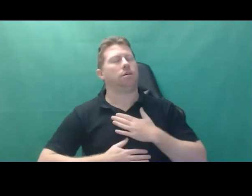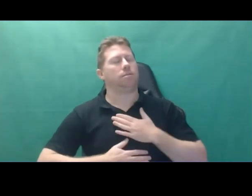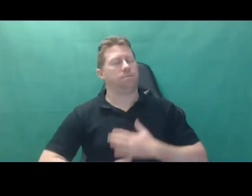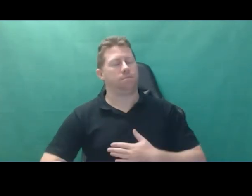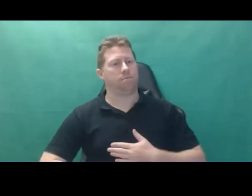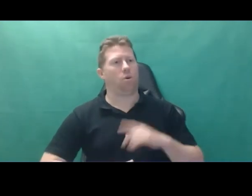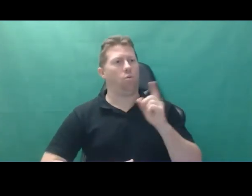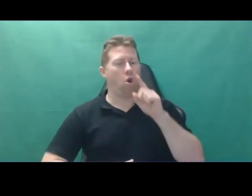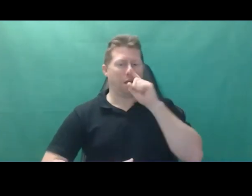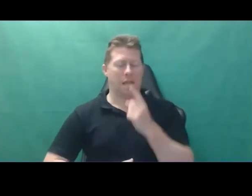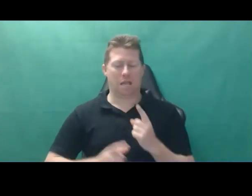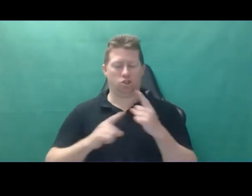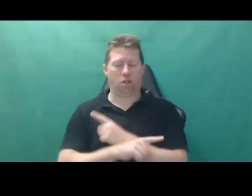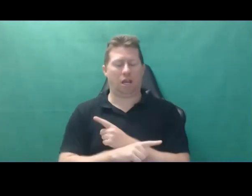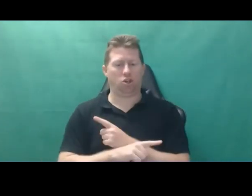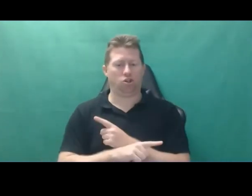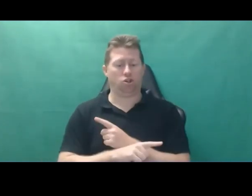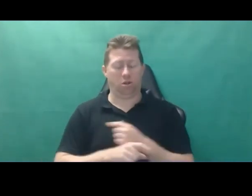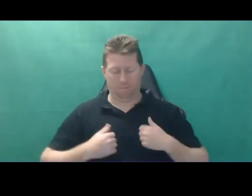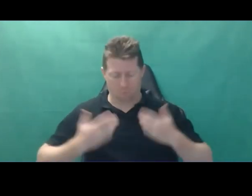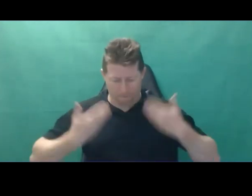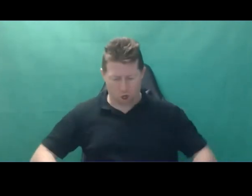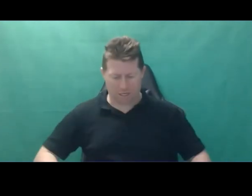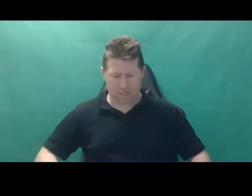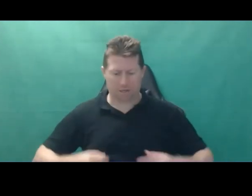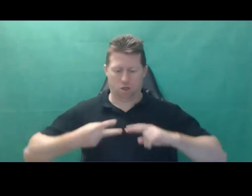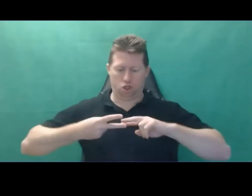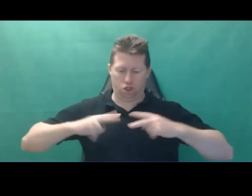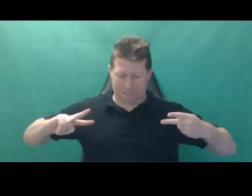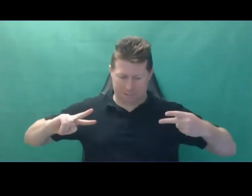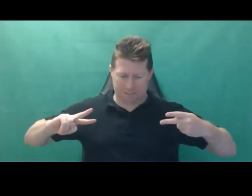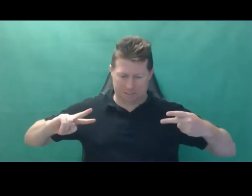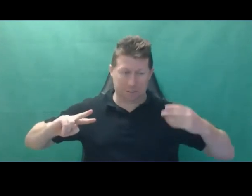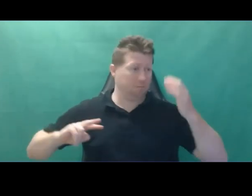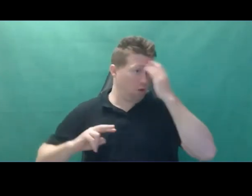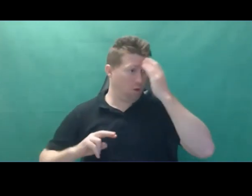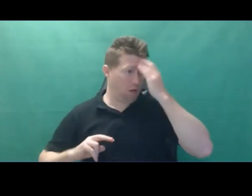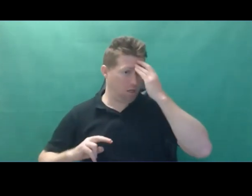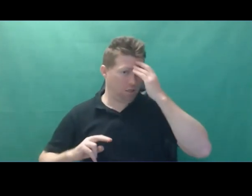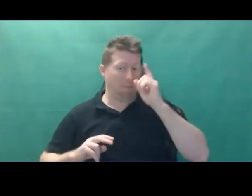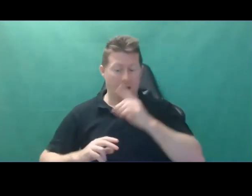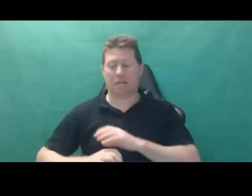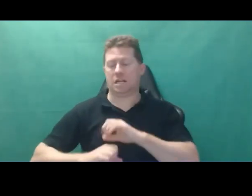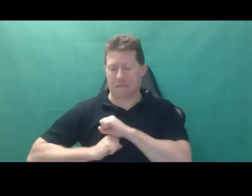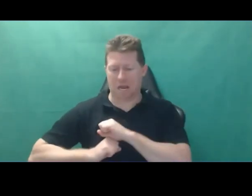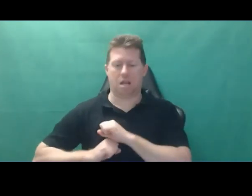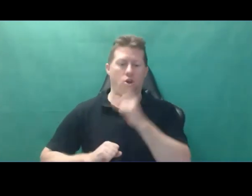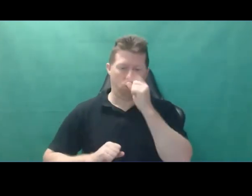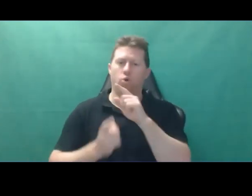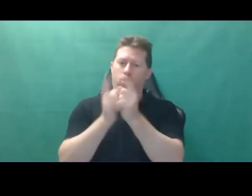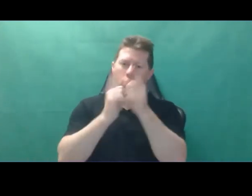change, which is my body, my genes to change the courage, to change the things that I can